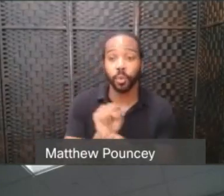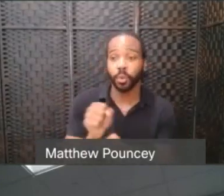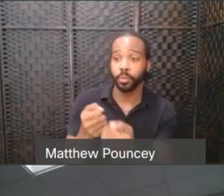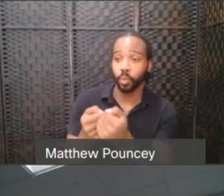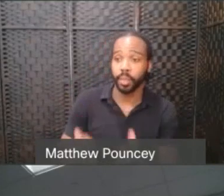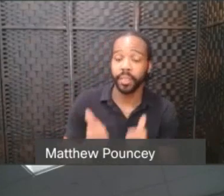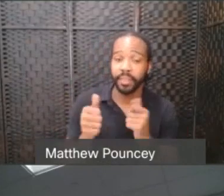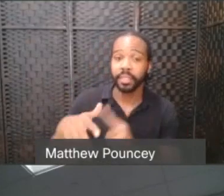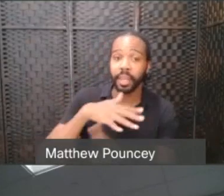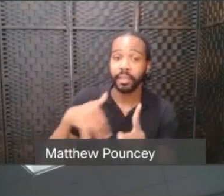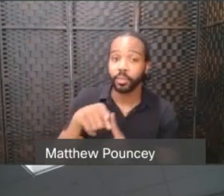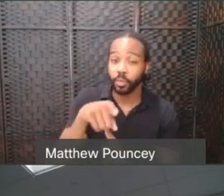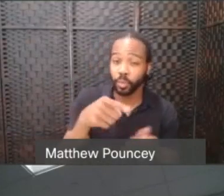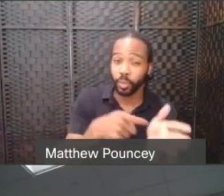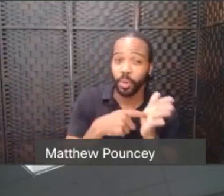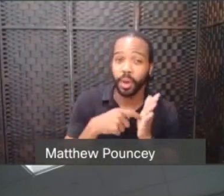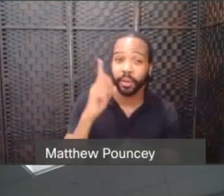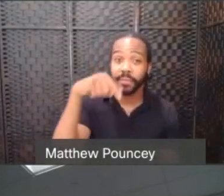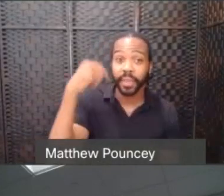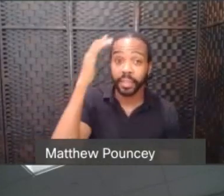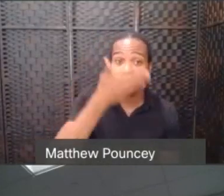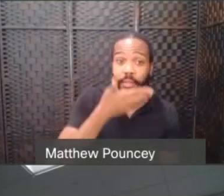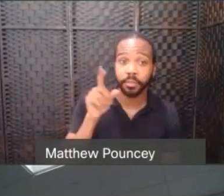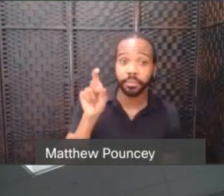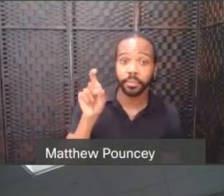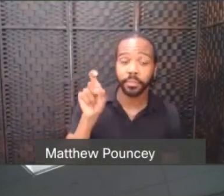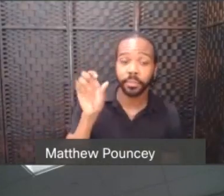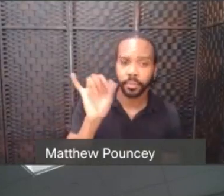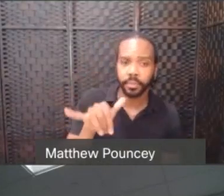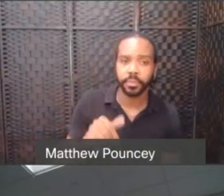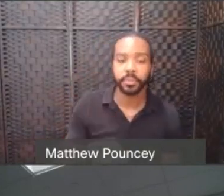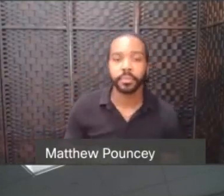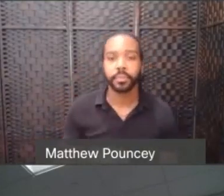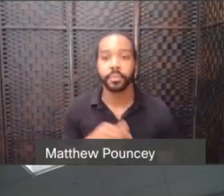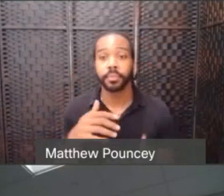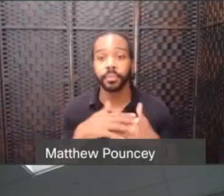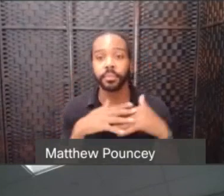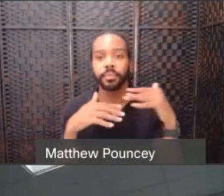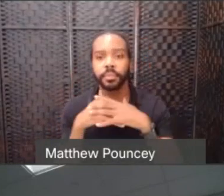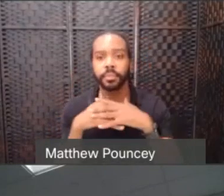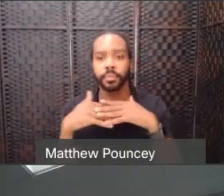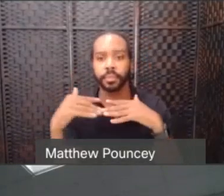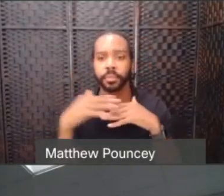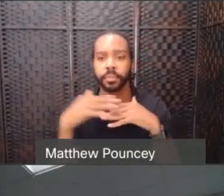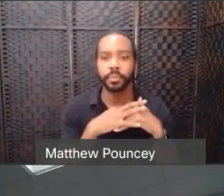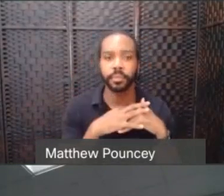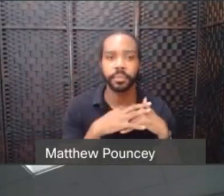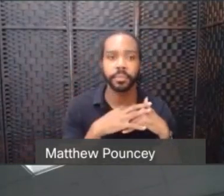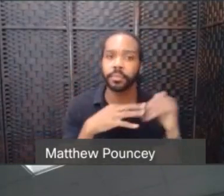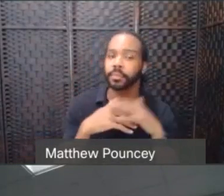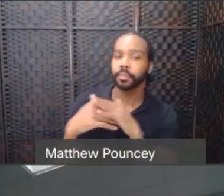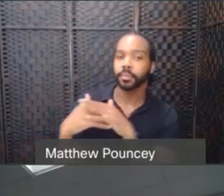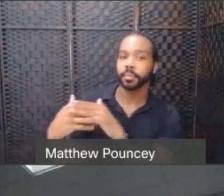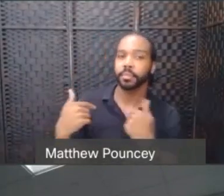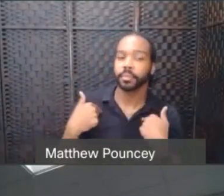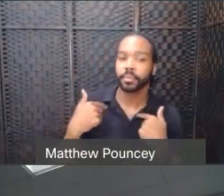shield? And my understanding, go ahead. Oh, go ahead, Winslow. No, I was just going to defer